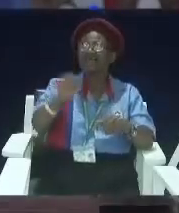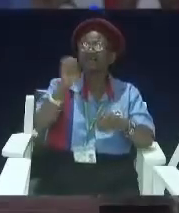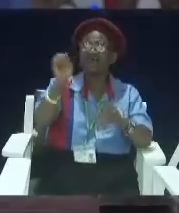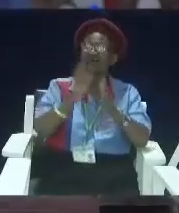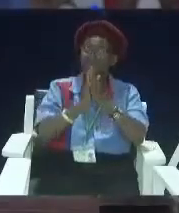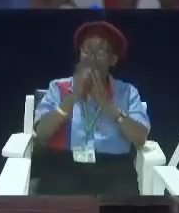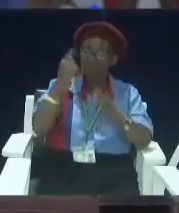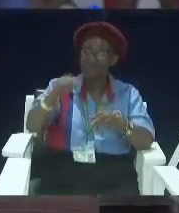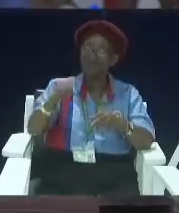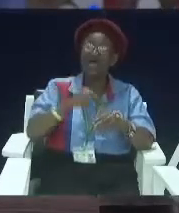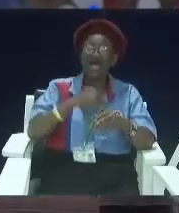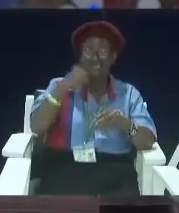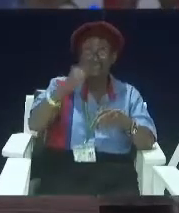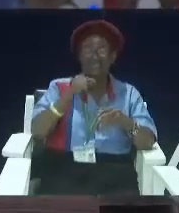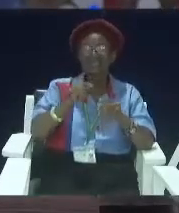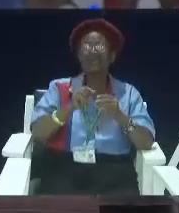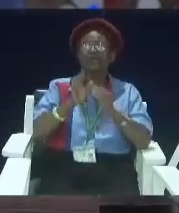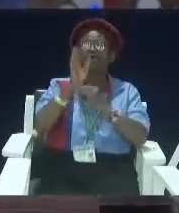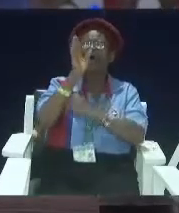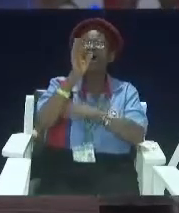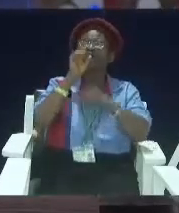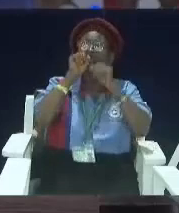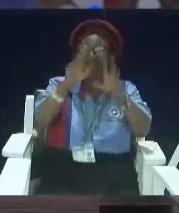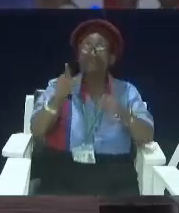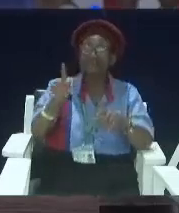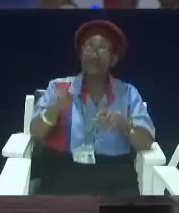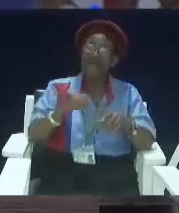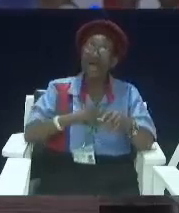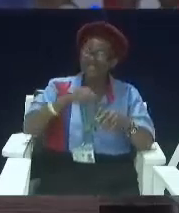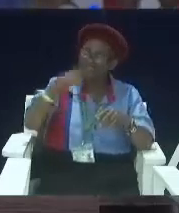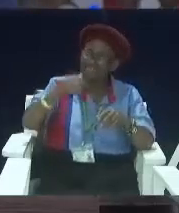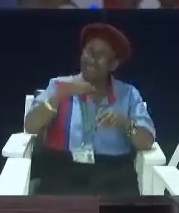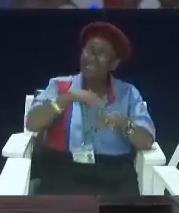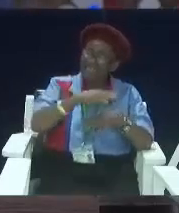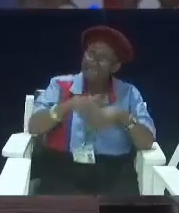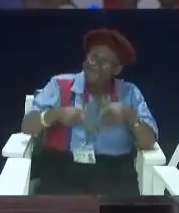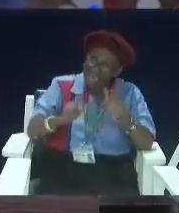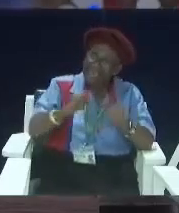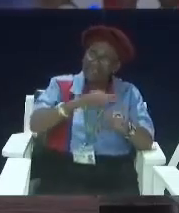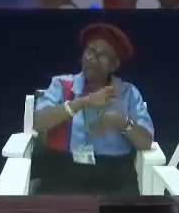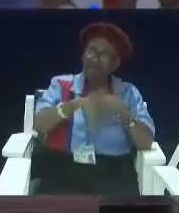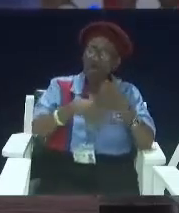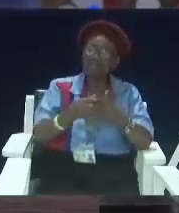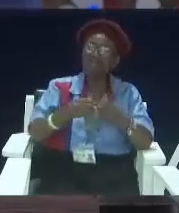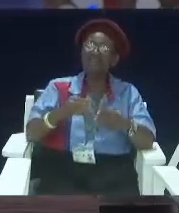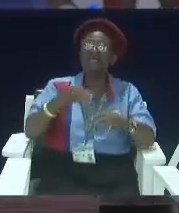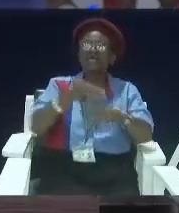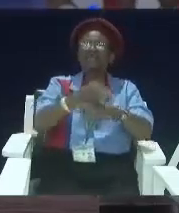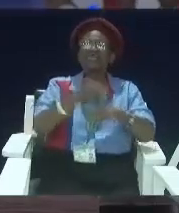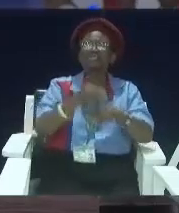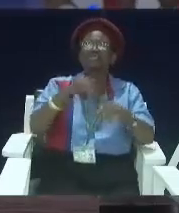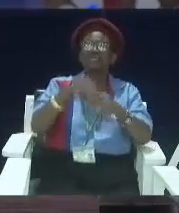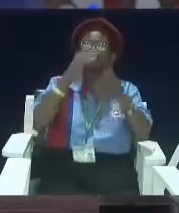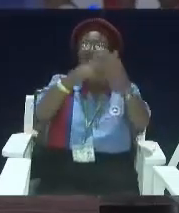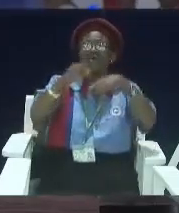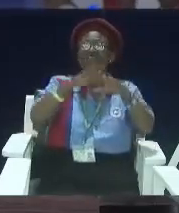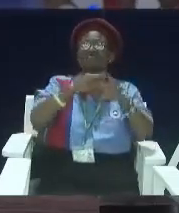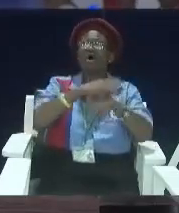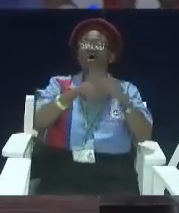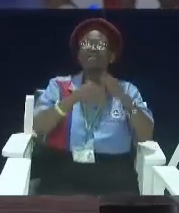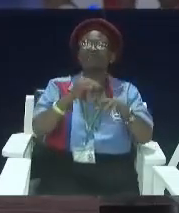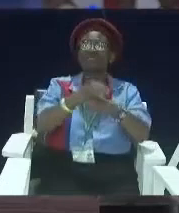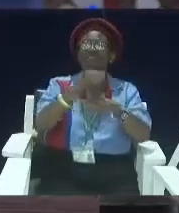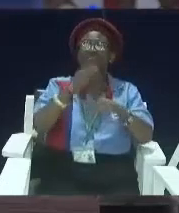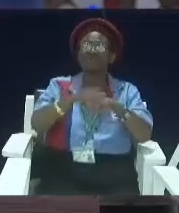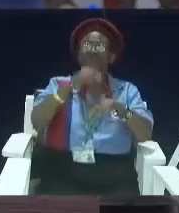By saying God bless you, I'm saying, let all the forces in heaven, all the forces on earth, all